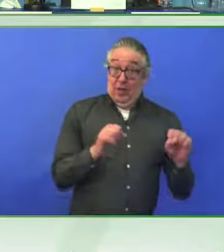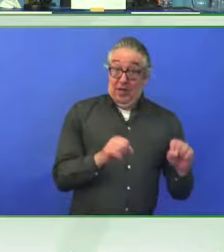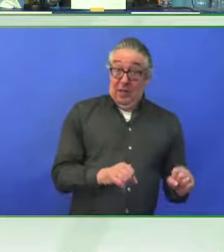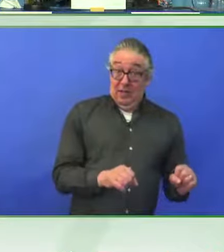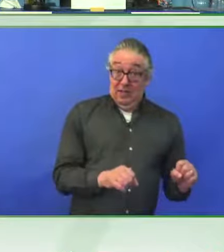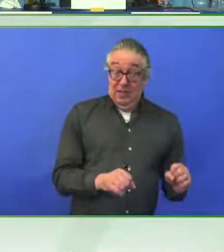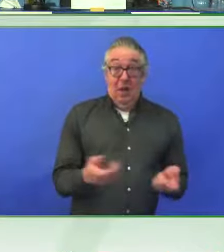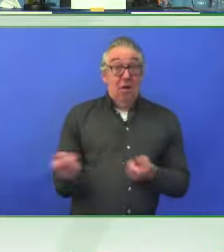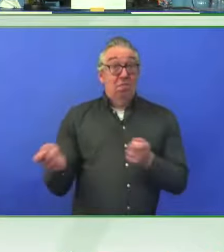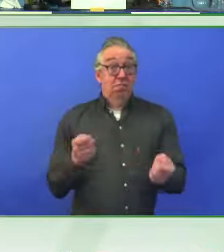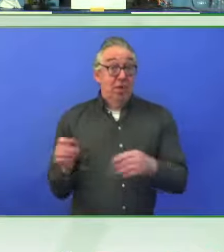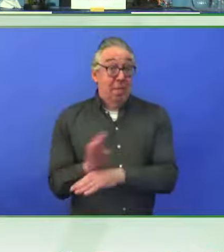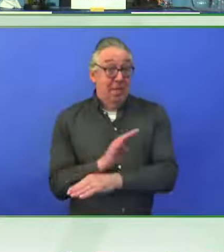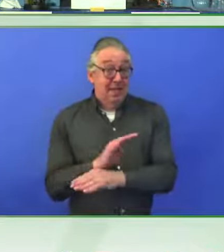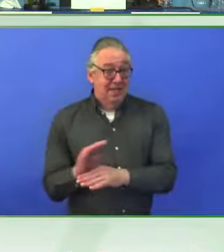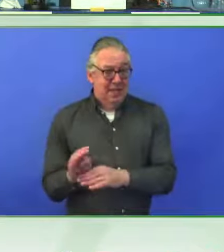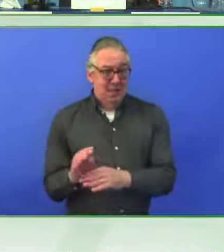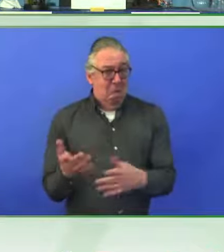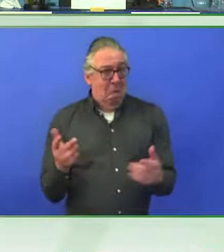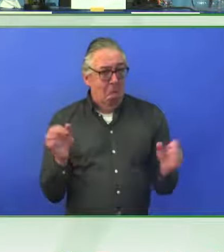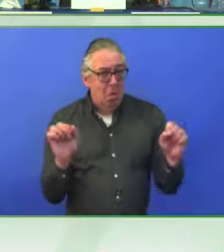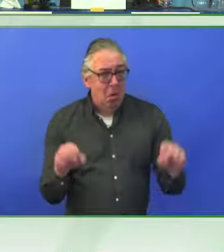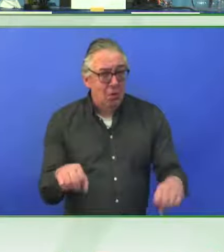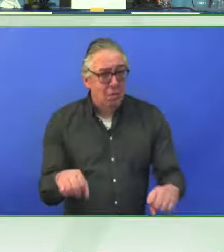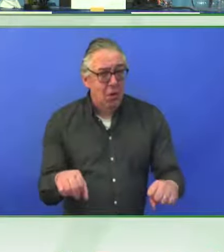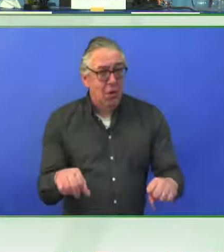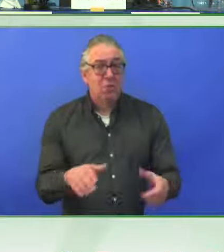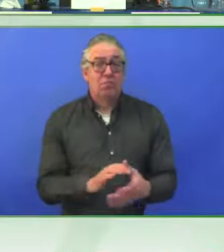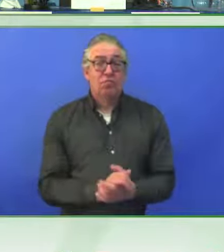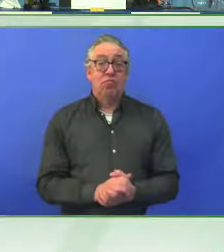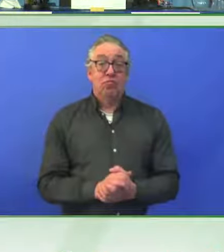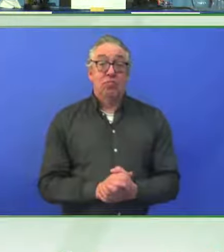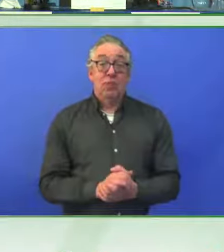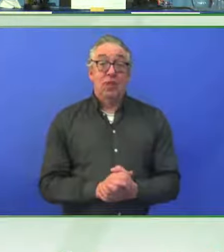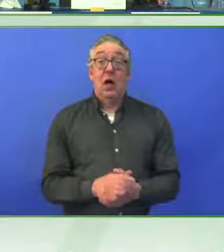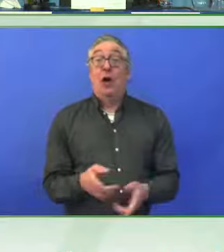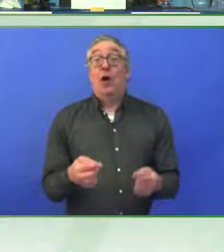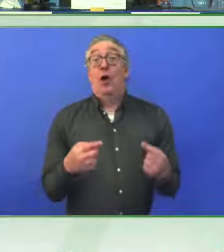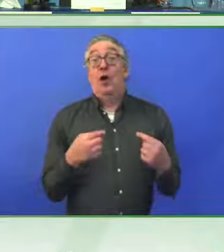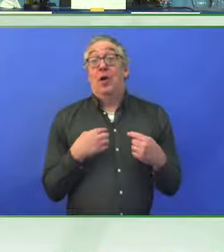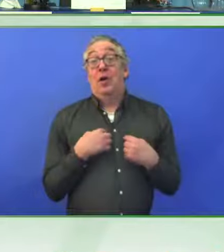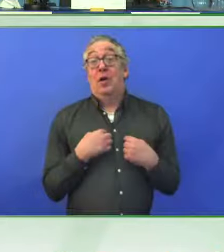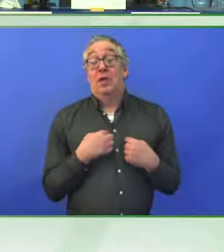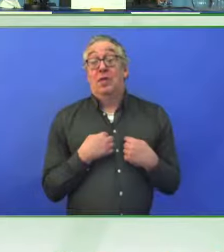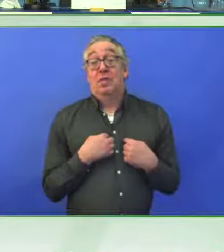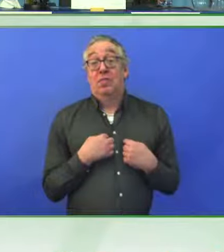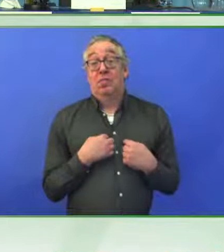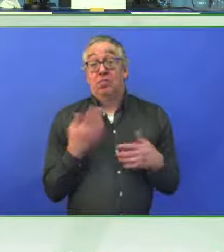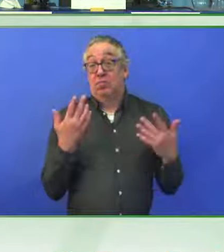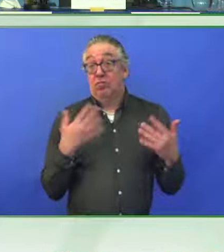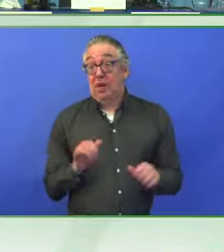example, something like this. Imagine I've been by plane and I got the taxi, but imagine that I was